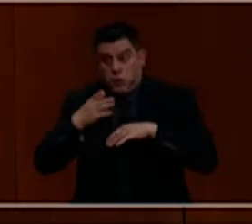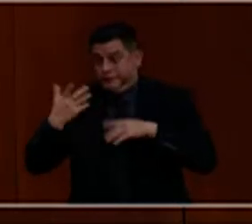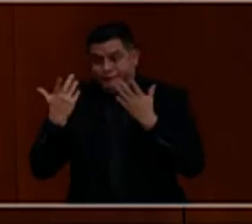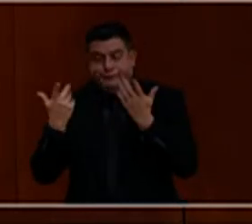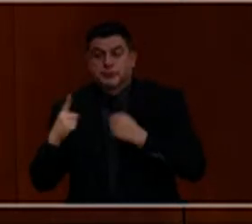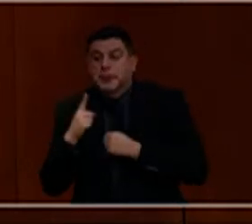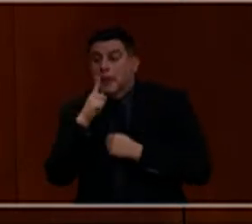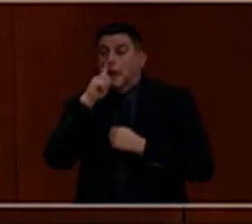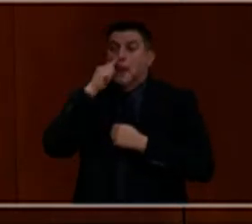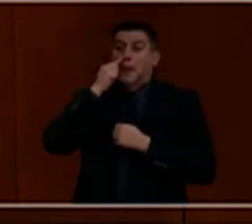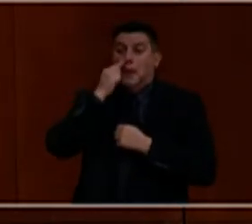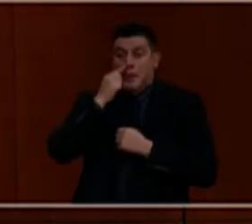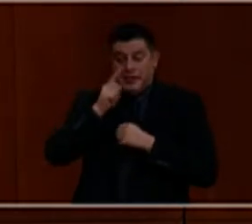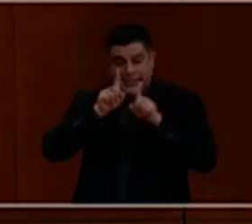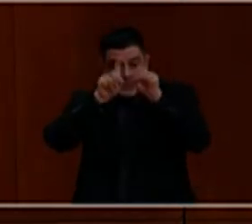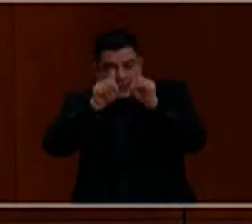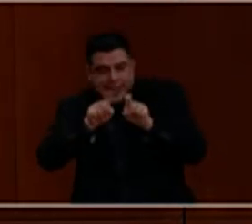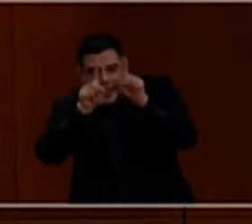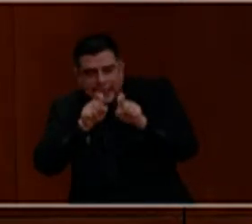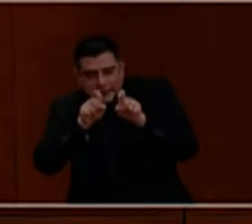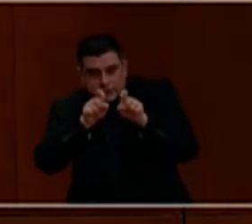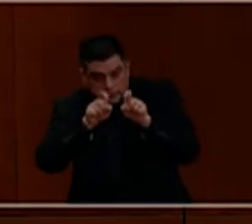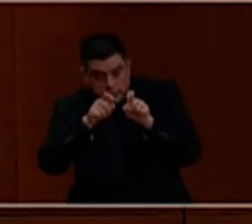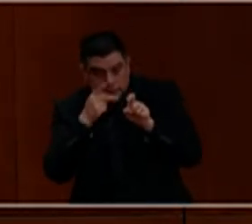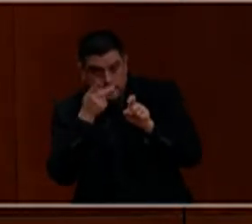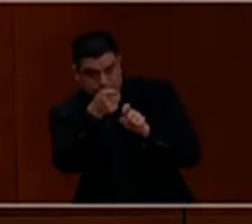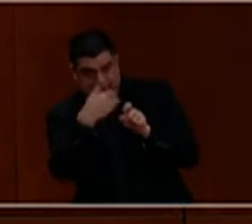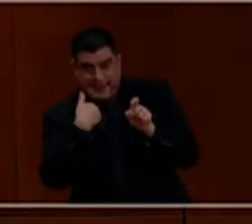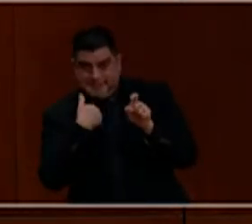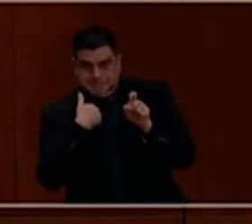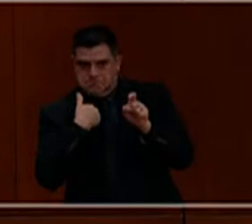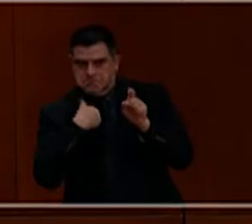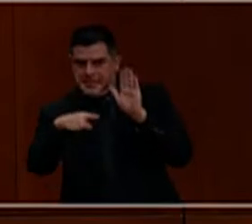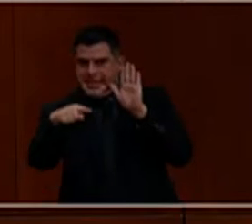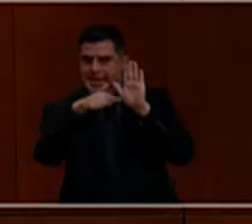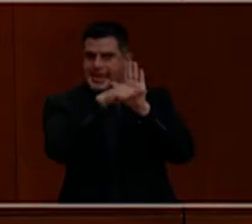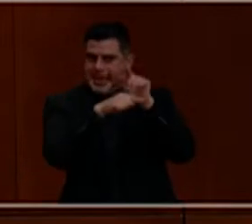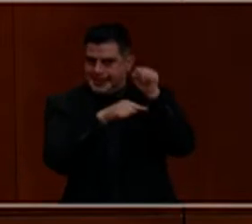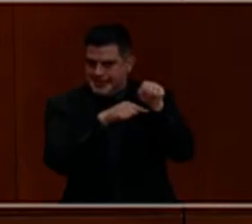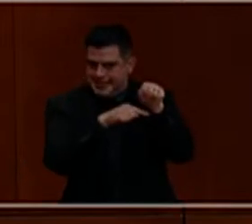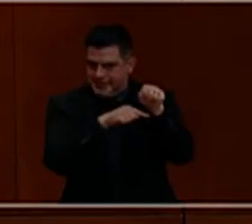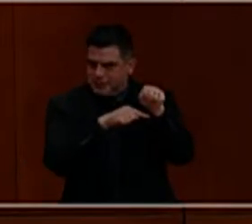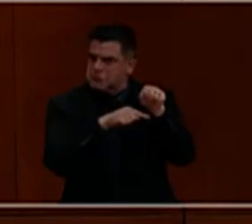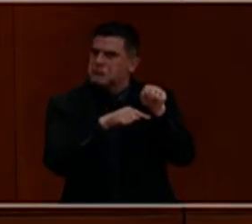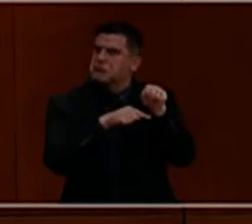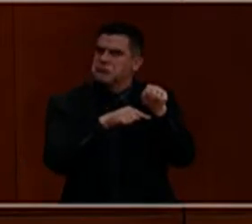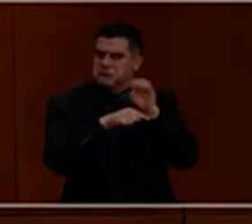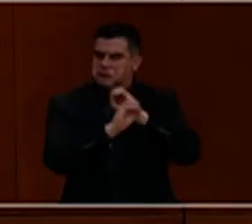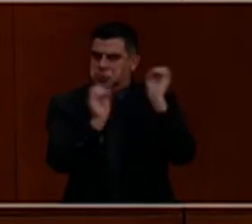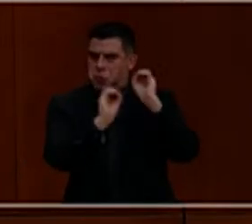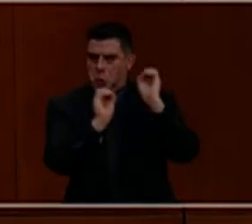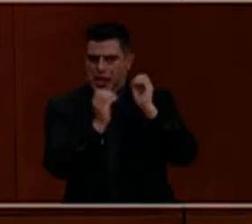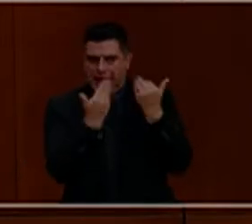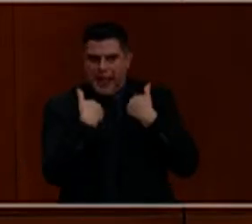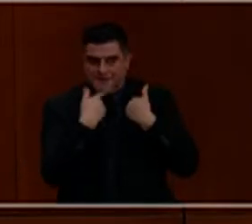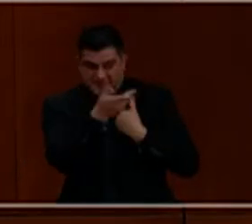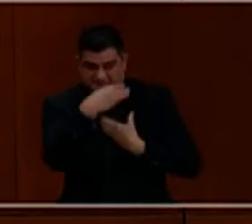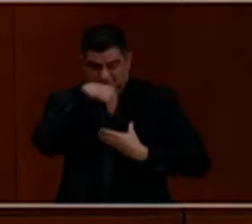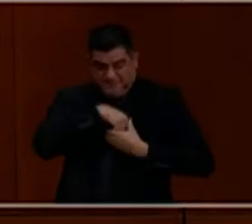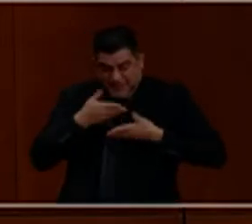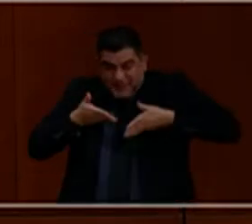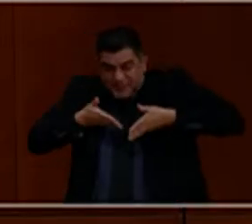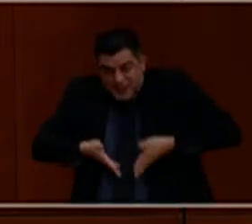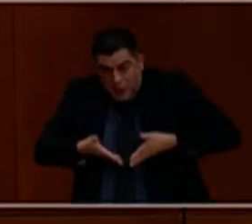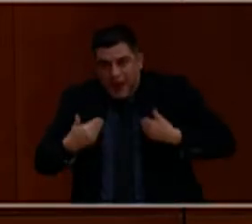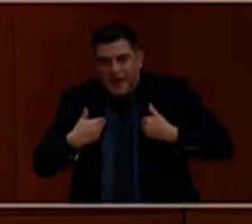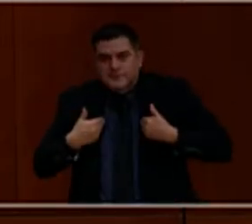have fought the infection, so they should be able to give it. So you don't have to wait a certain period of time. As long as you're not giving the infection with the antibody,